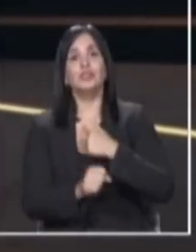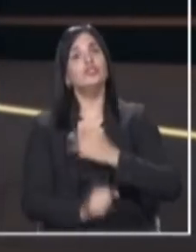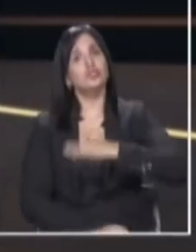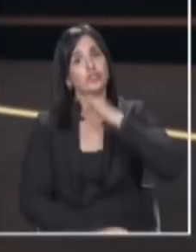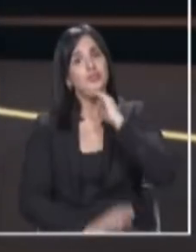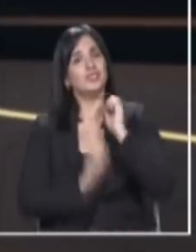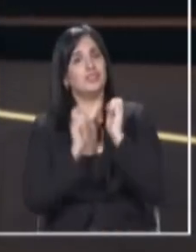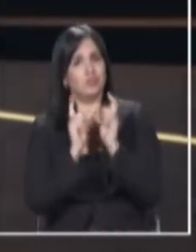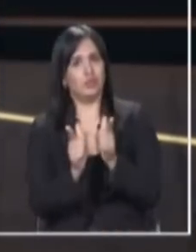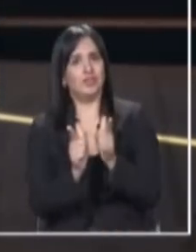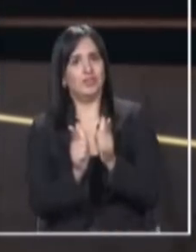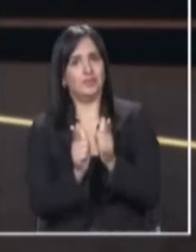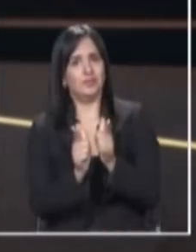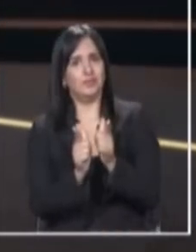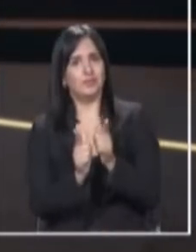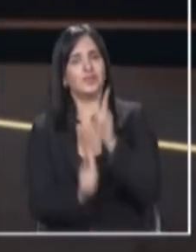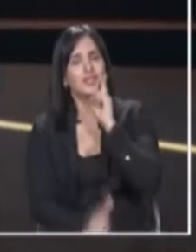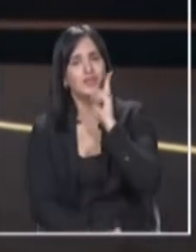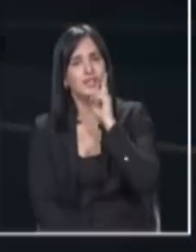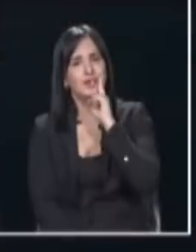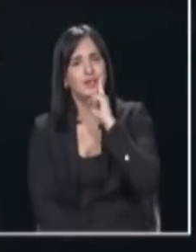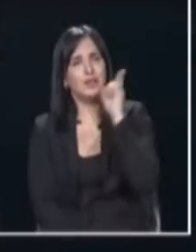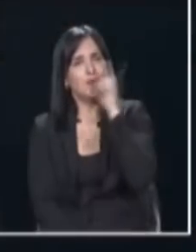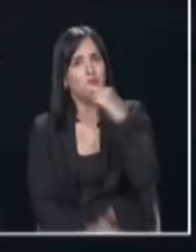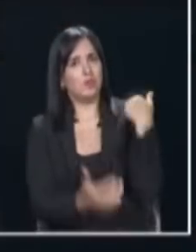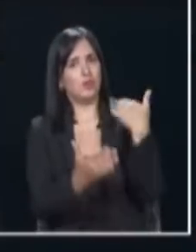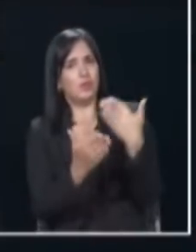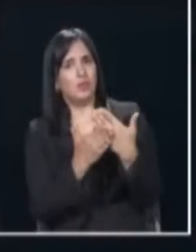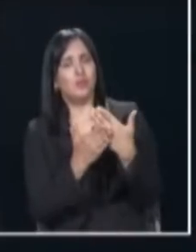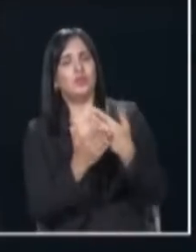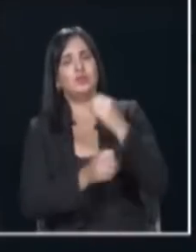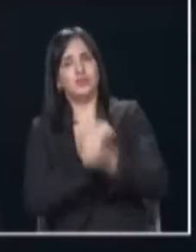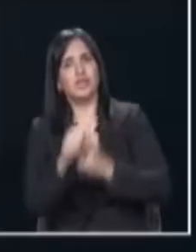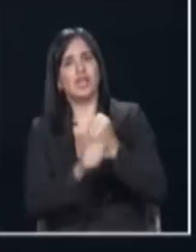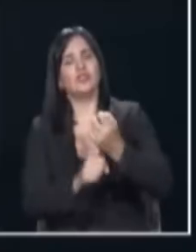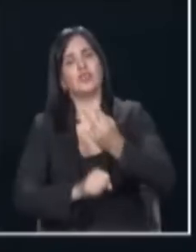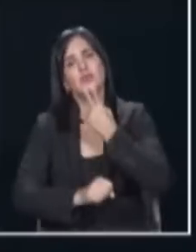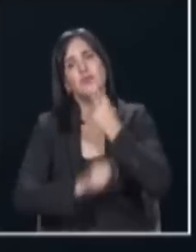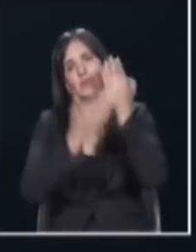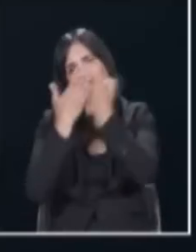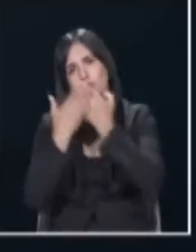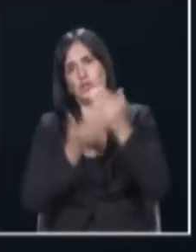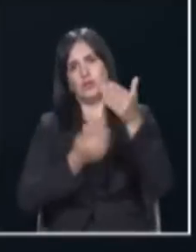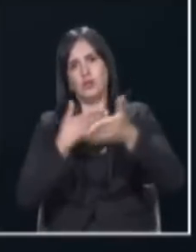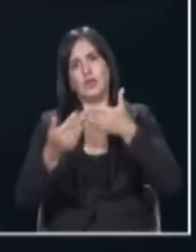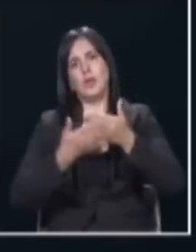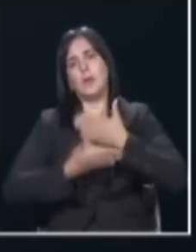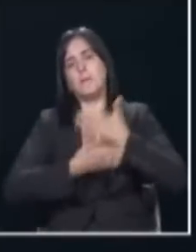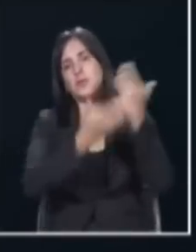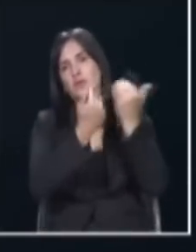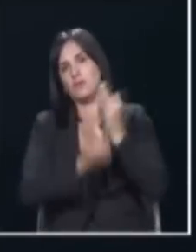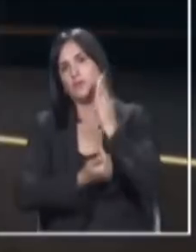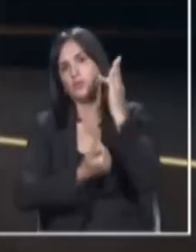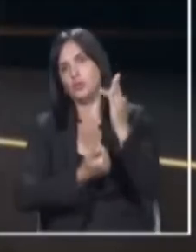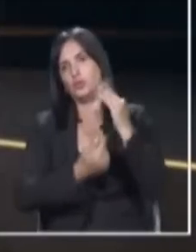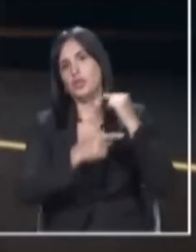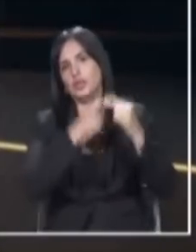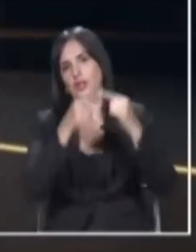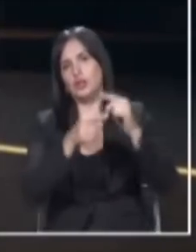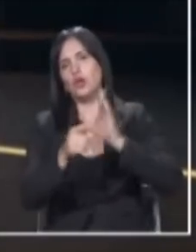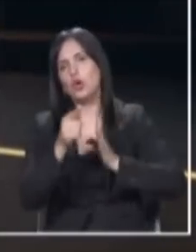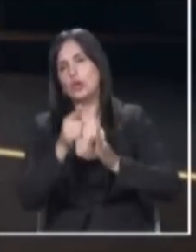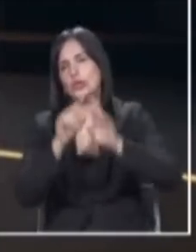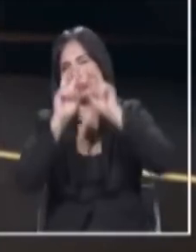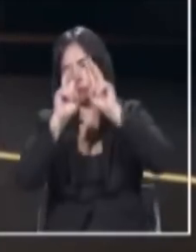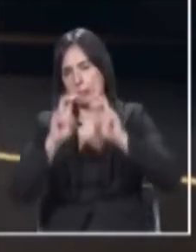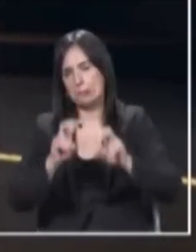the last few Decades of my life studying nature My Hope Is that future Generations will continue exploring these topics with even greater Insight than